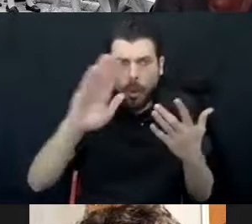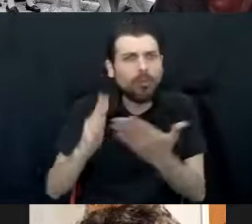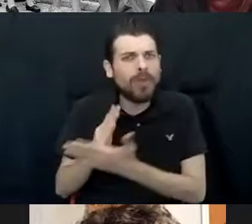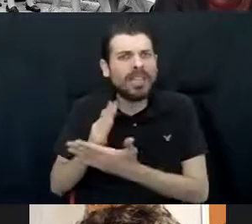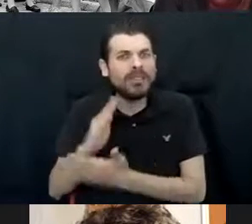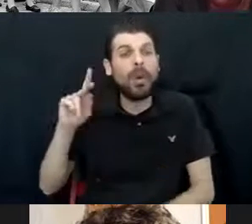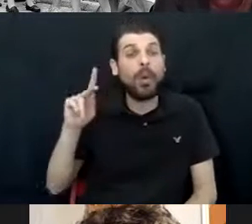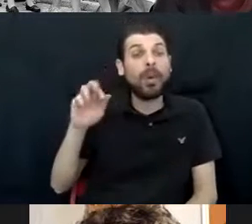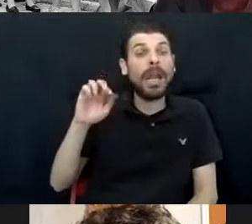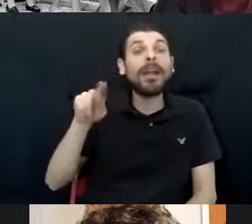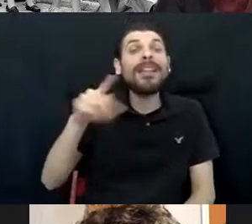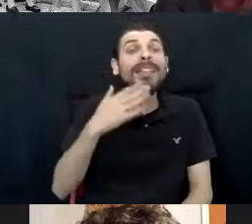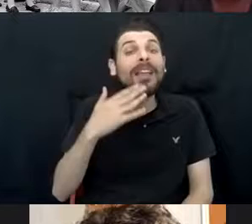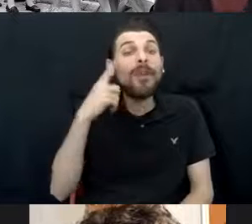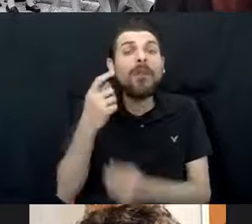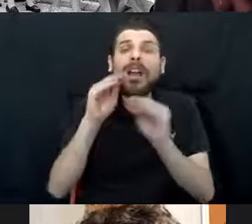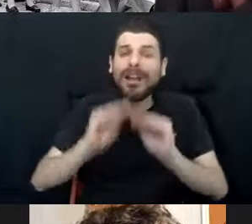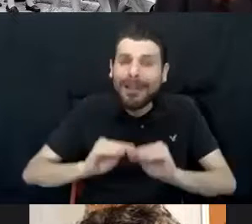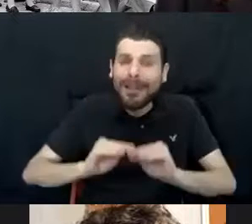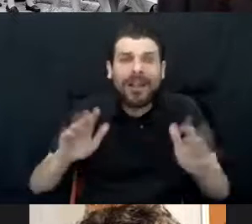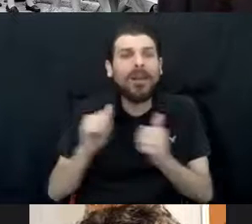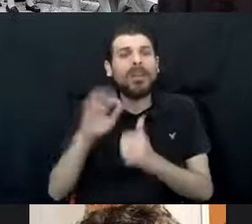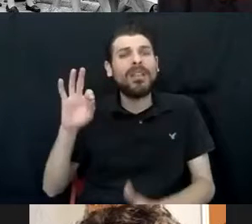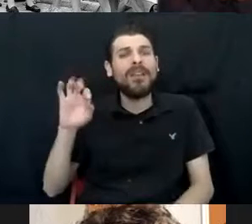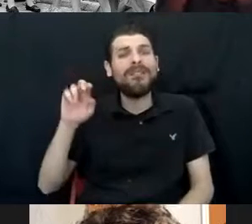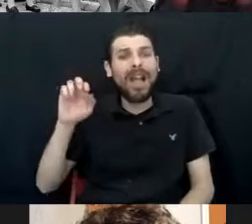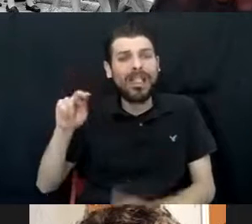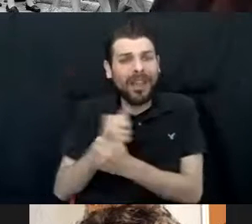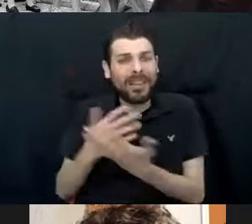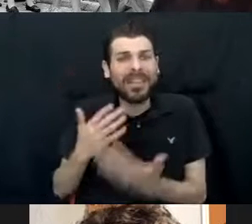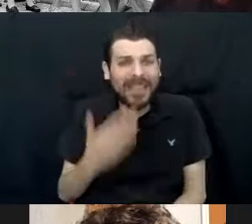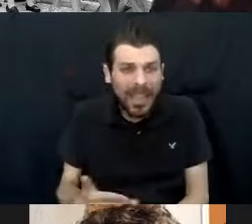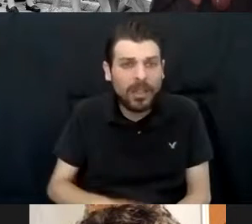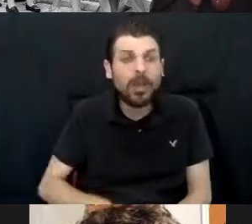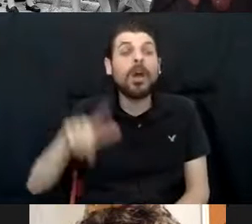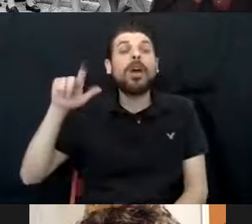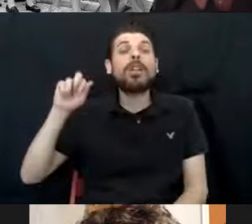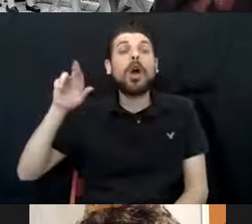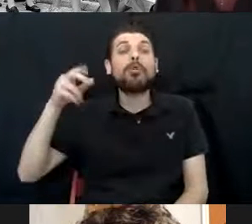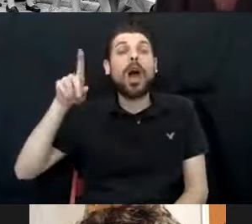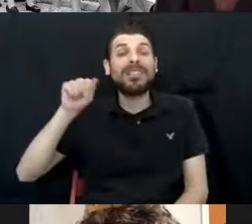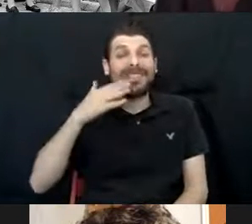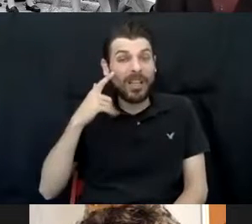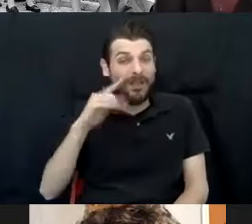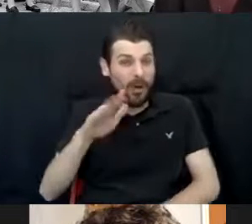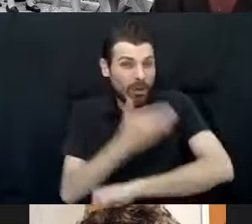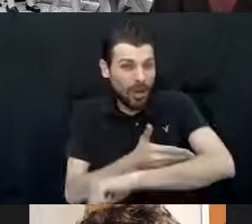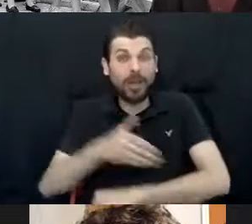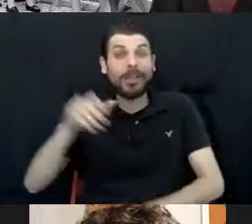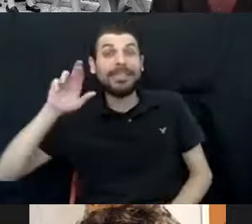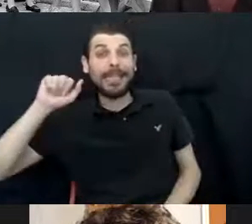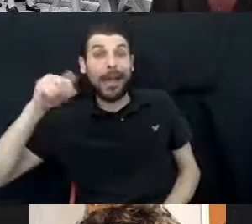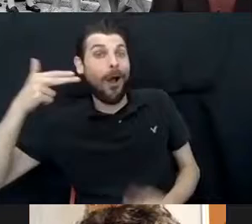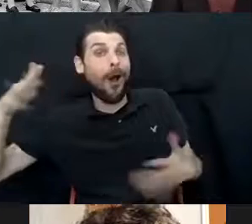very clear. You're welcome. Thank you, LaRhonda, for your daughters. Sarah already knows. She came and had